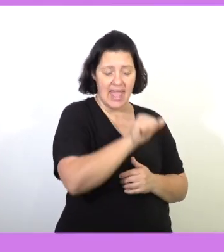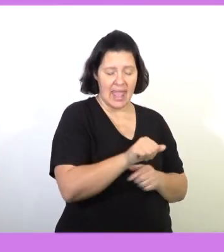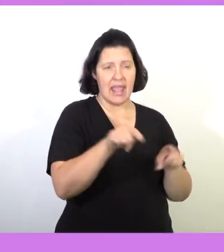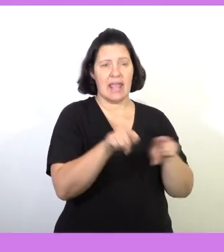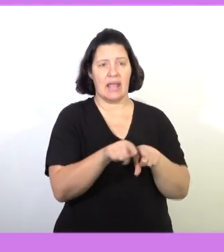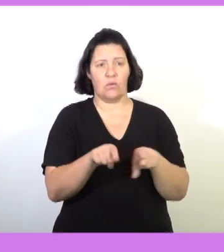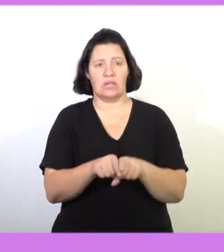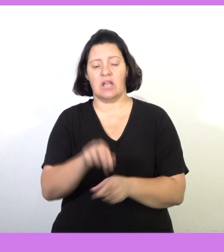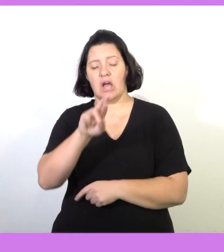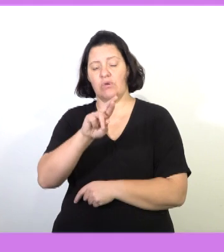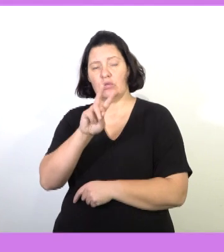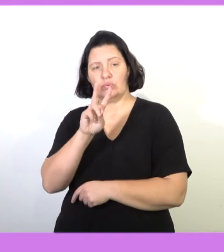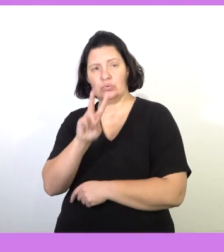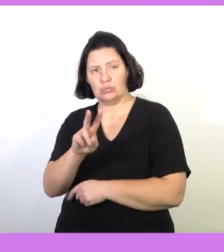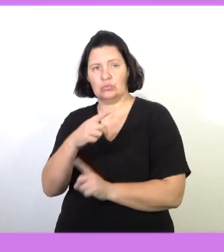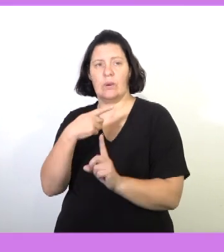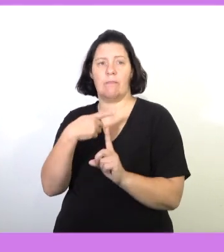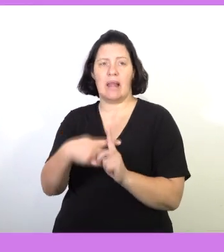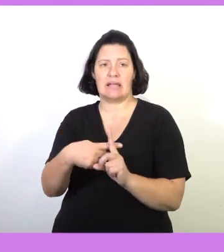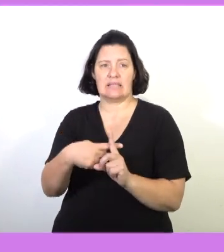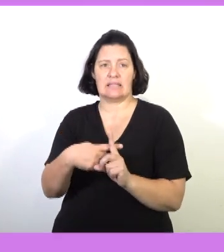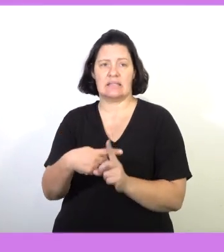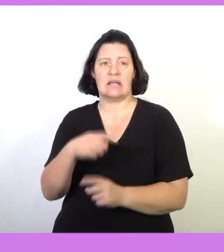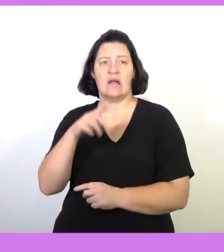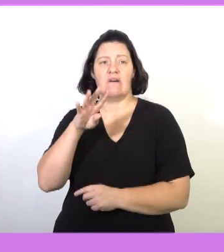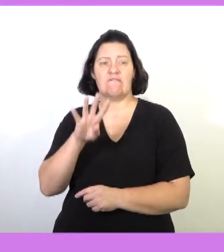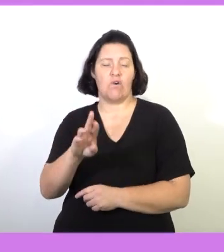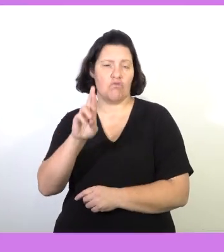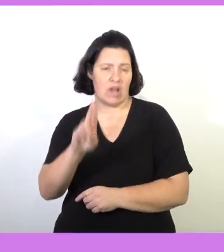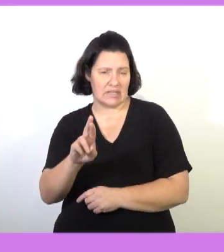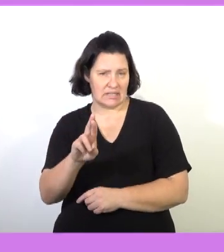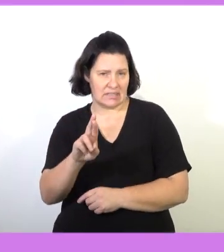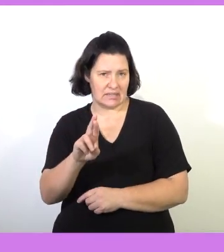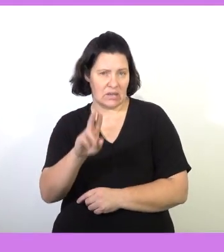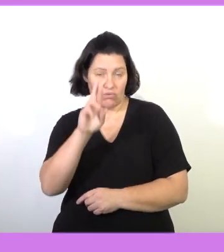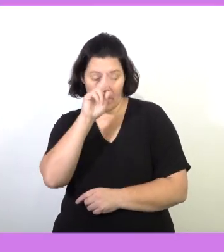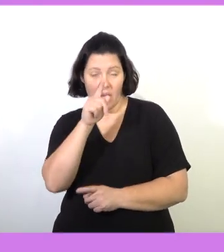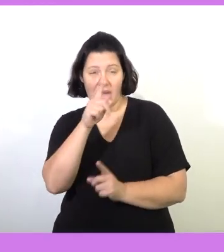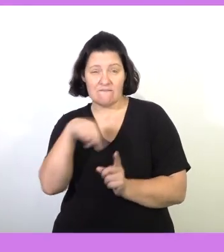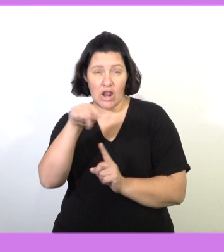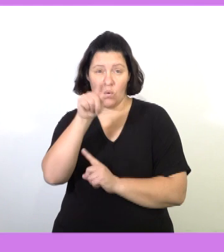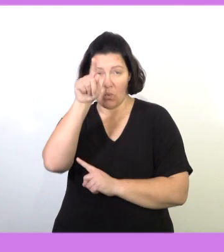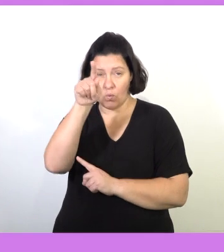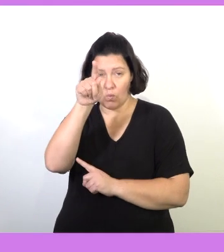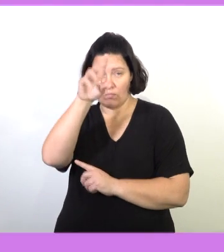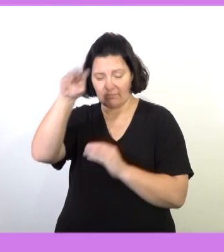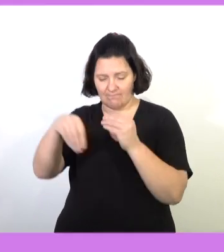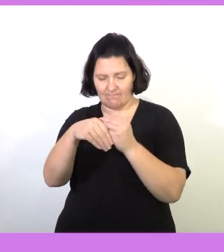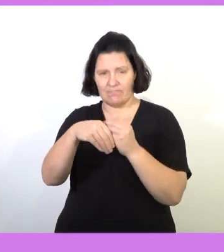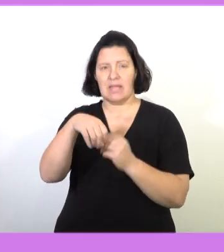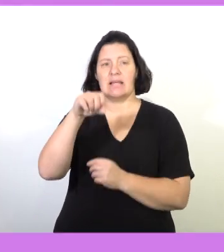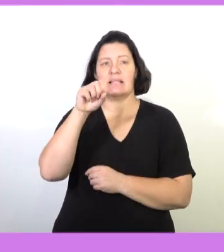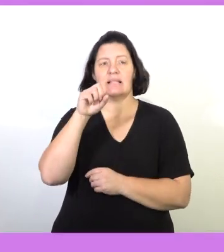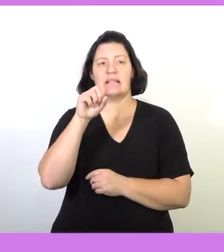A is equals to 2 rand plus 4 rand multiply. Remember that value over there, it